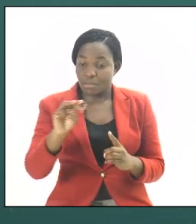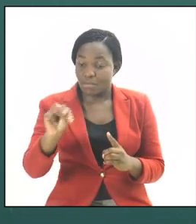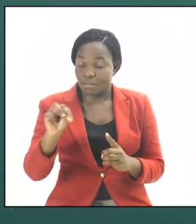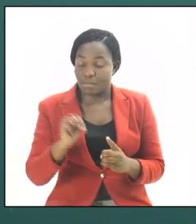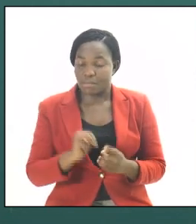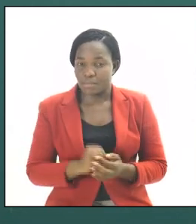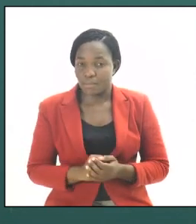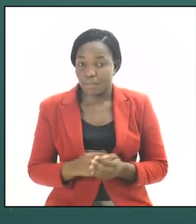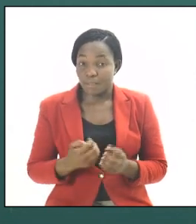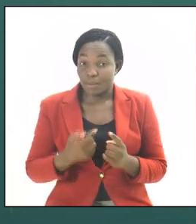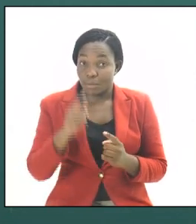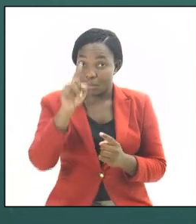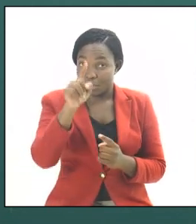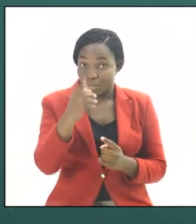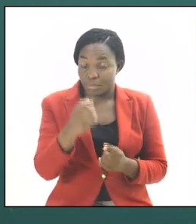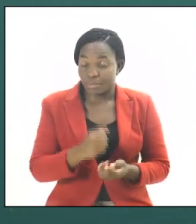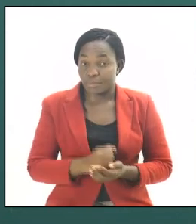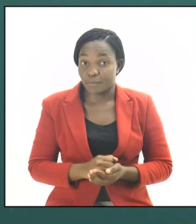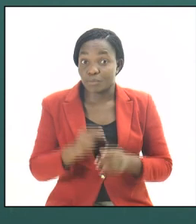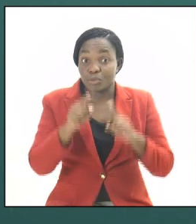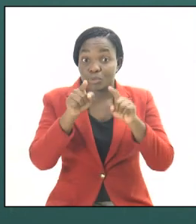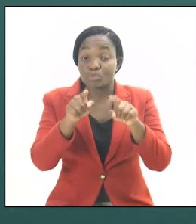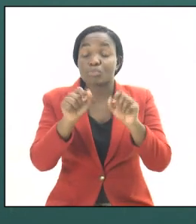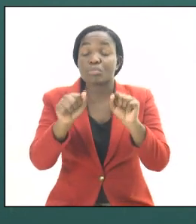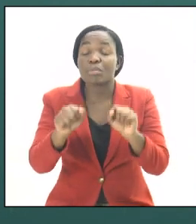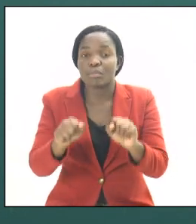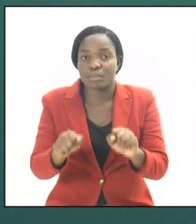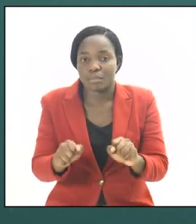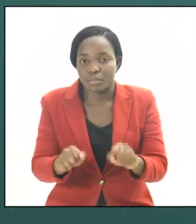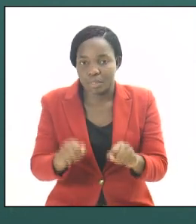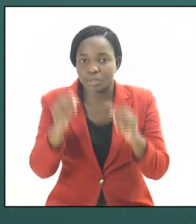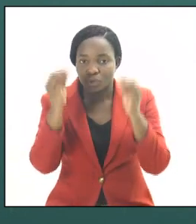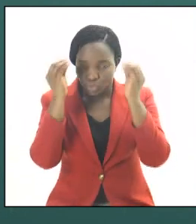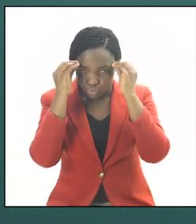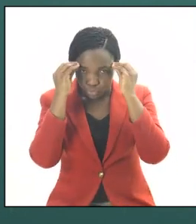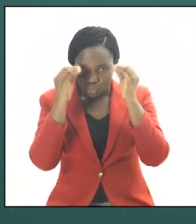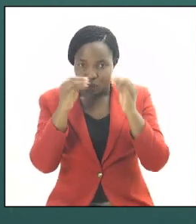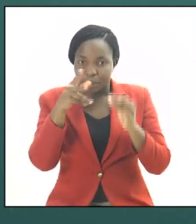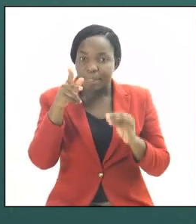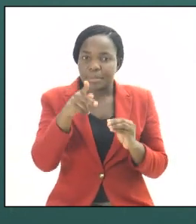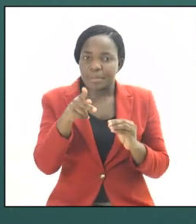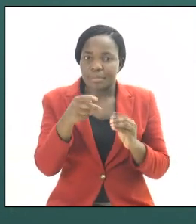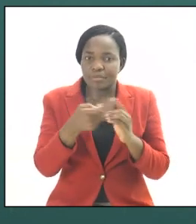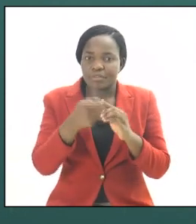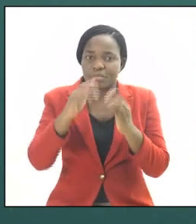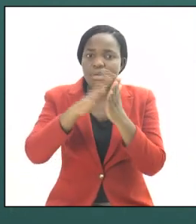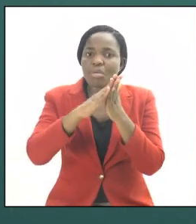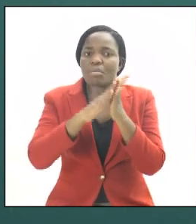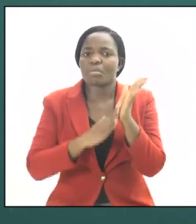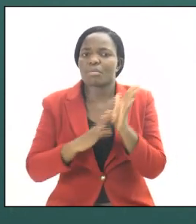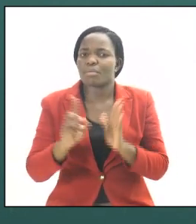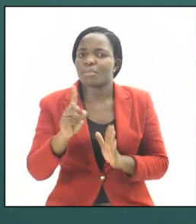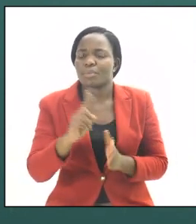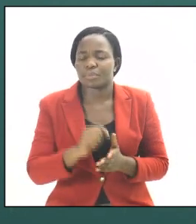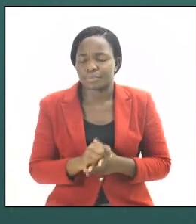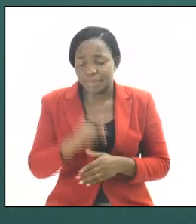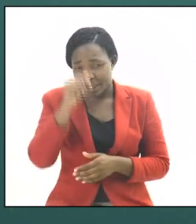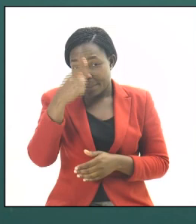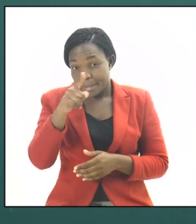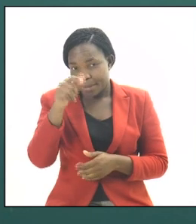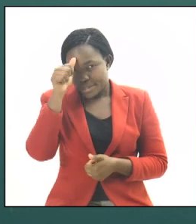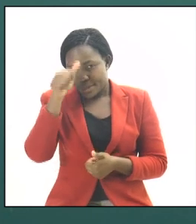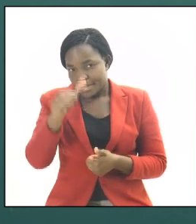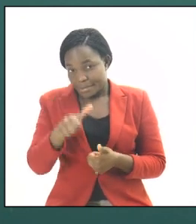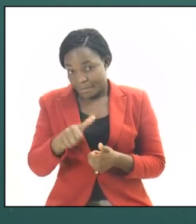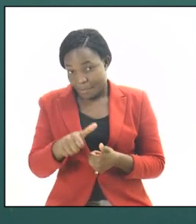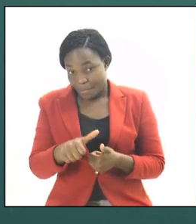For this question, you are required to find the perimeter of the shaded area. Remember, we